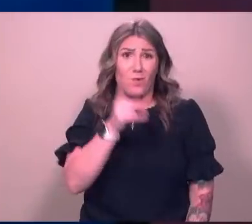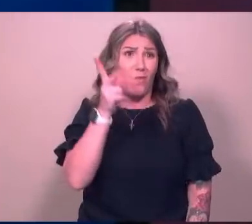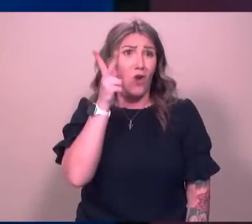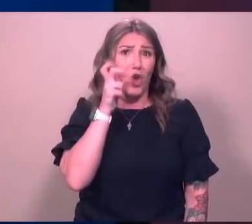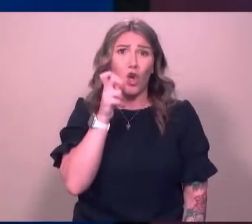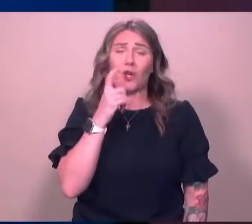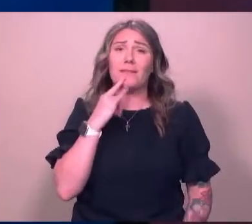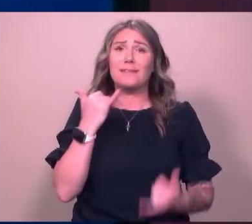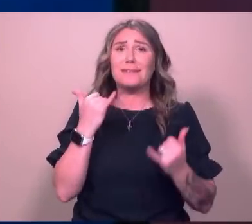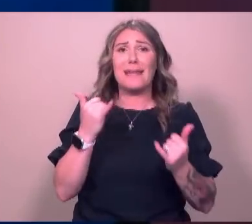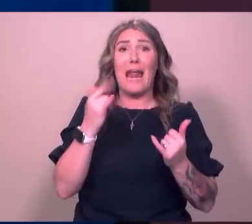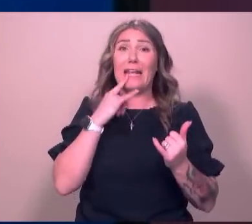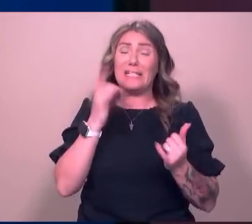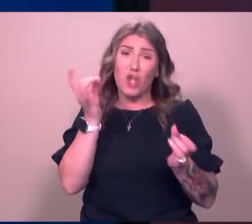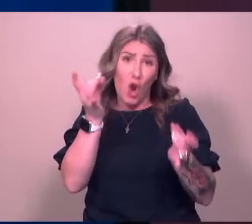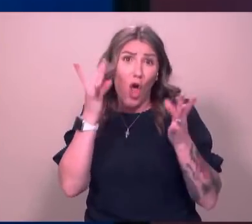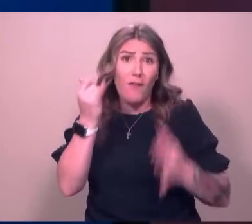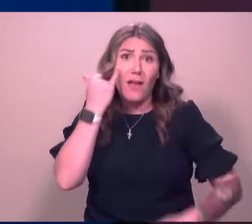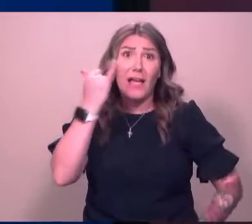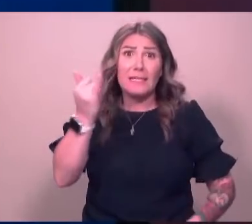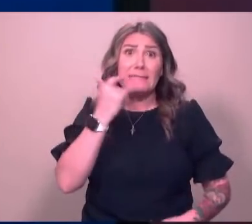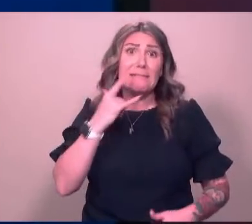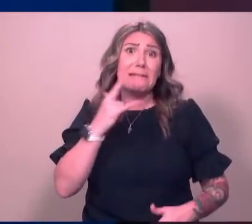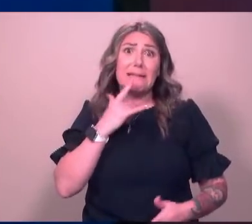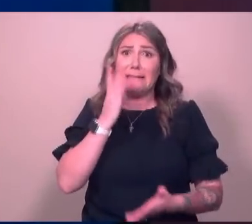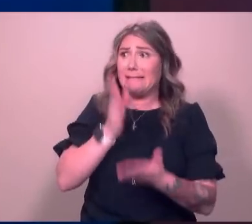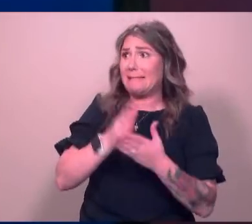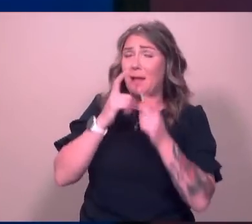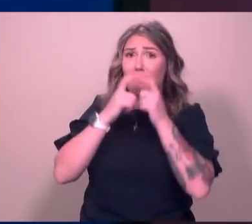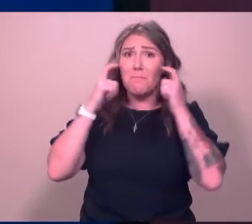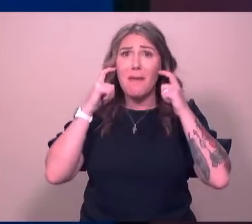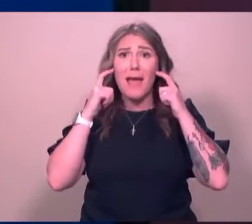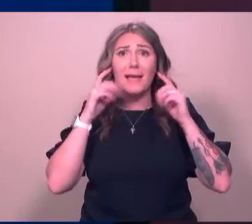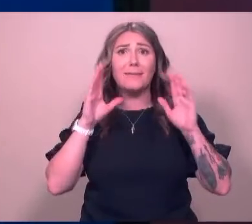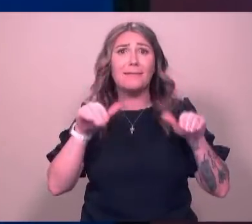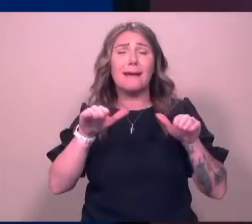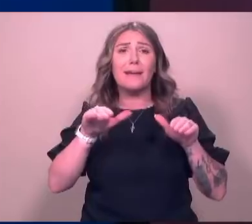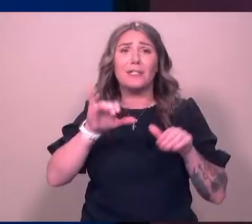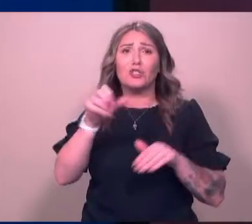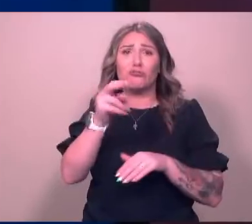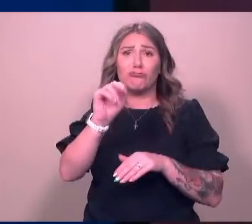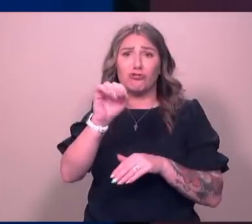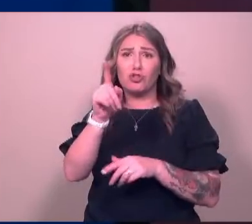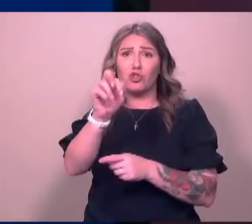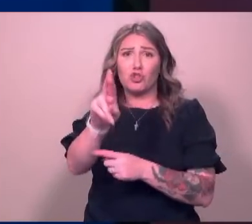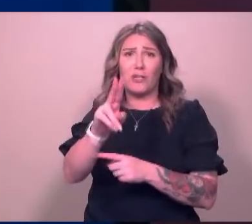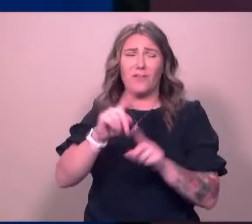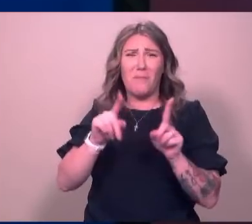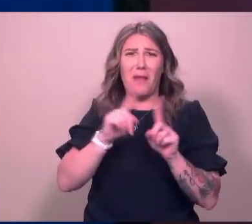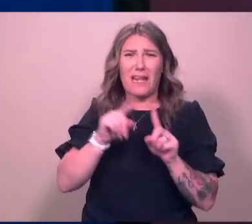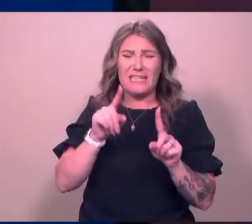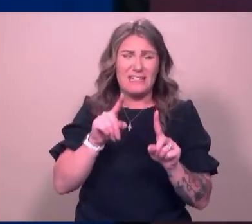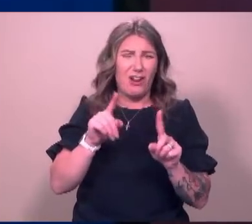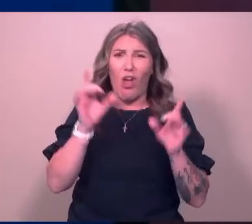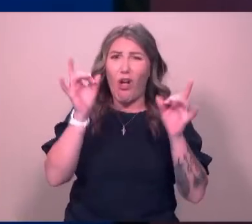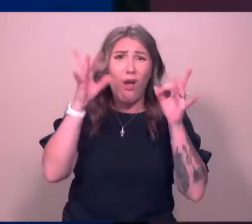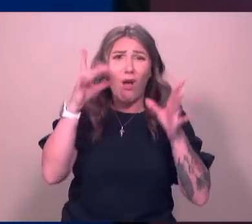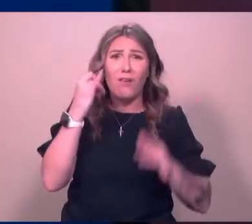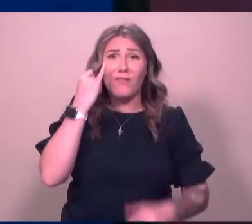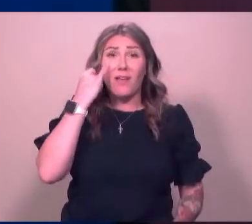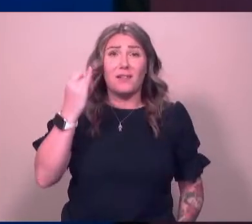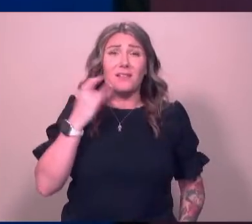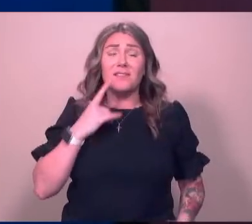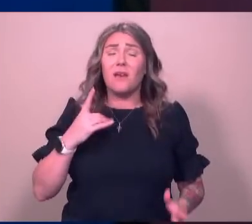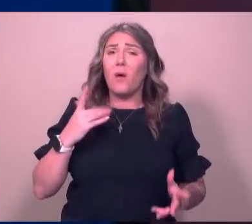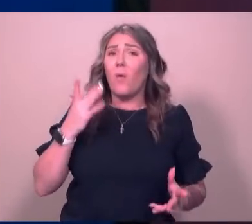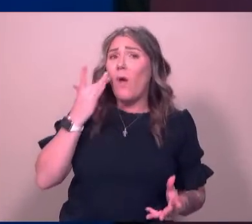perfectly terrible idea to do away with masking, and I'll turn to Jennifer Watts again in here just a moment. But it's a perfectly terrible idea because what it's going to